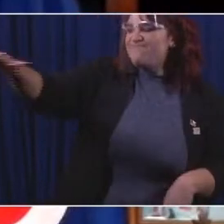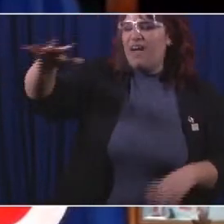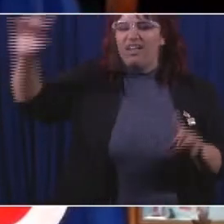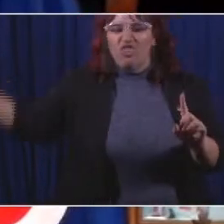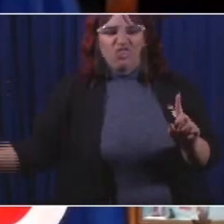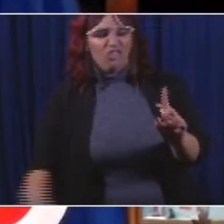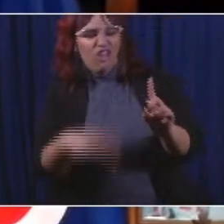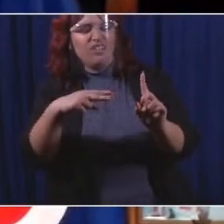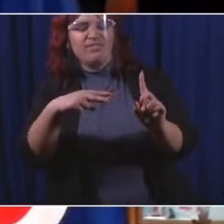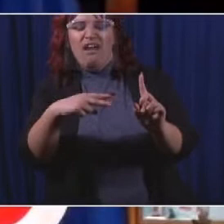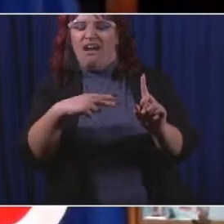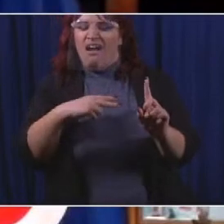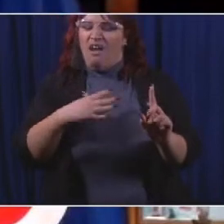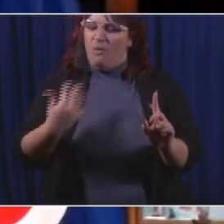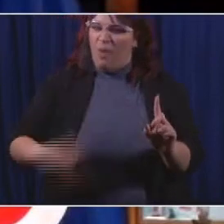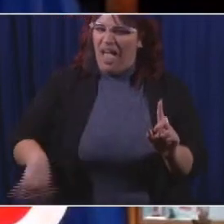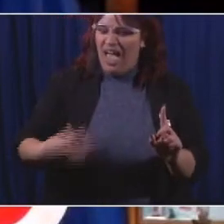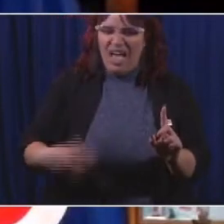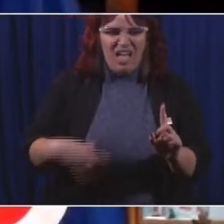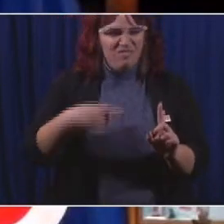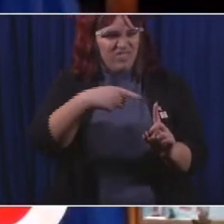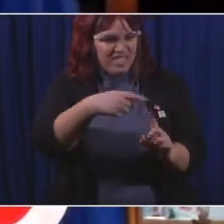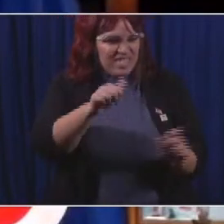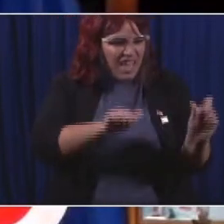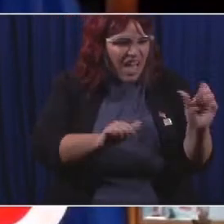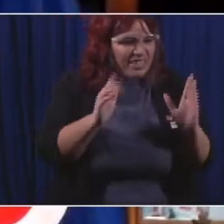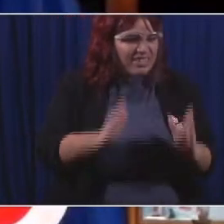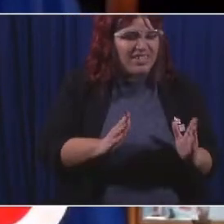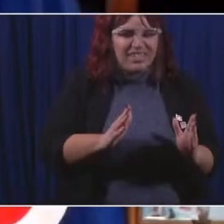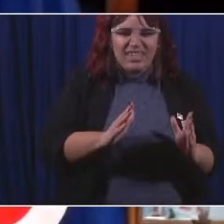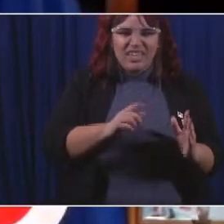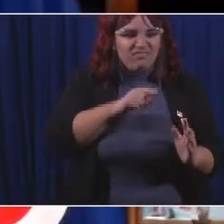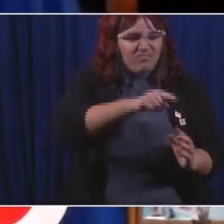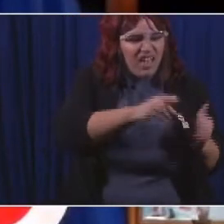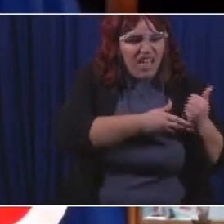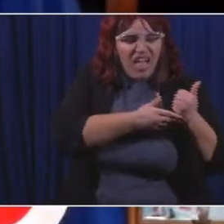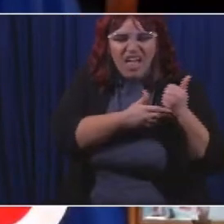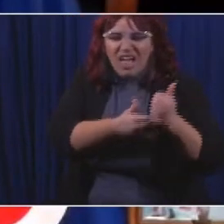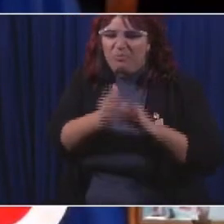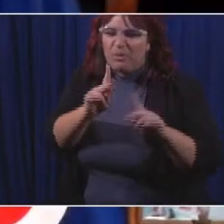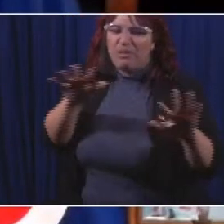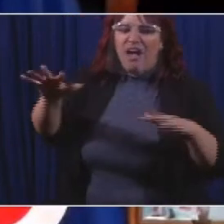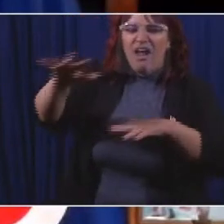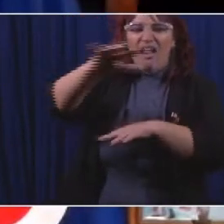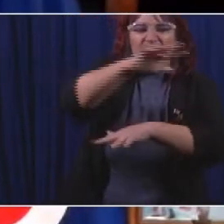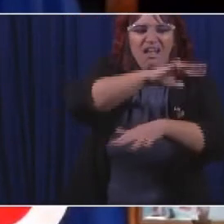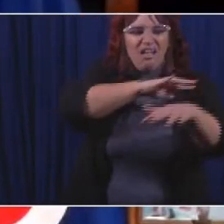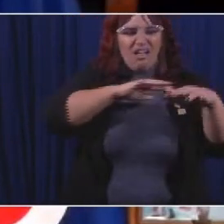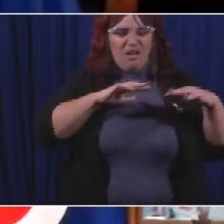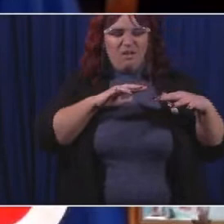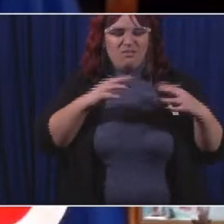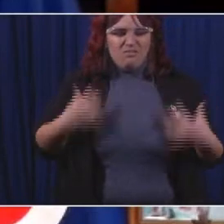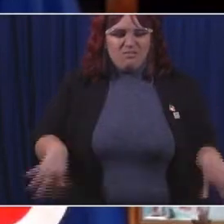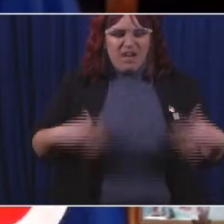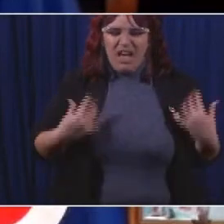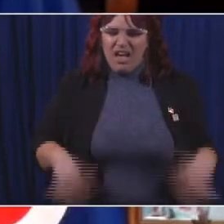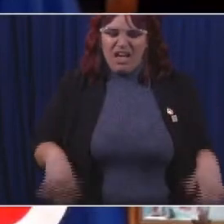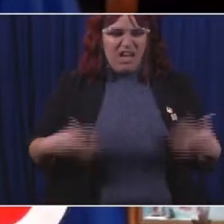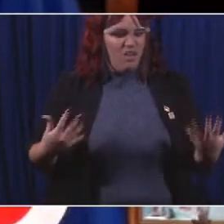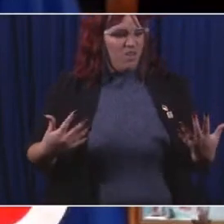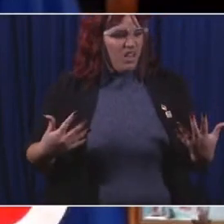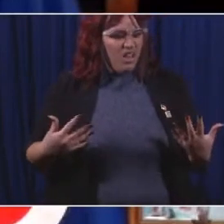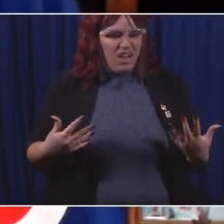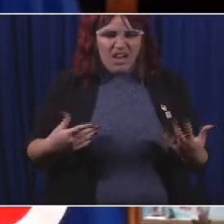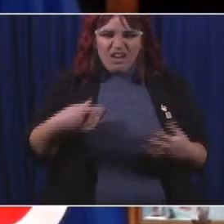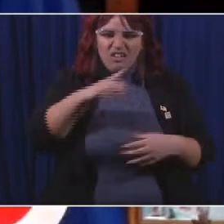lives and how it can be so impactful at changing everything for everyone, from education